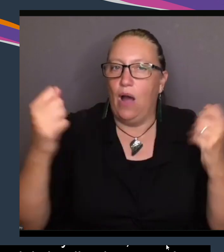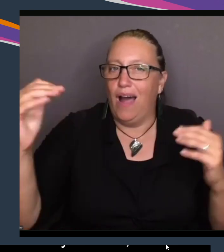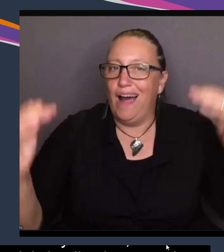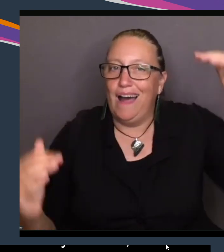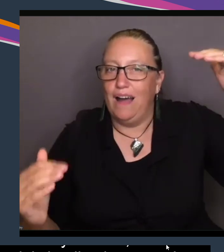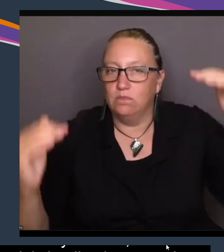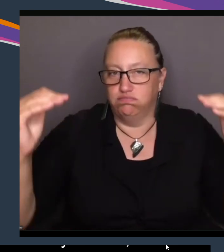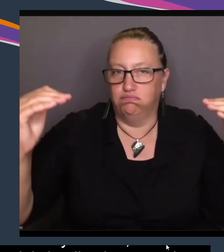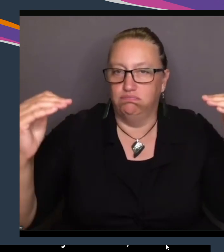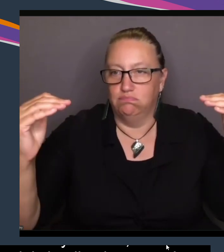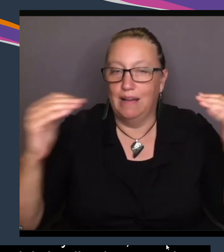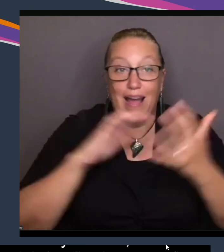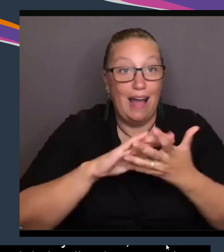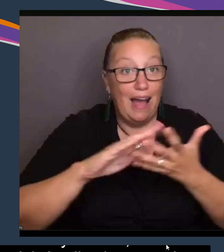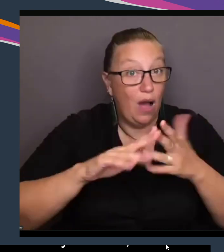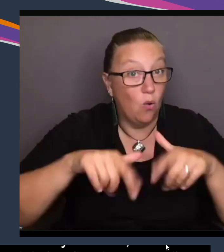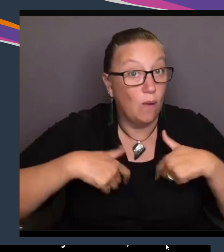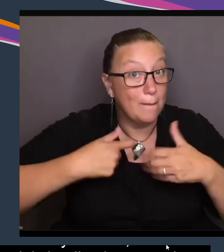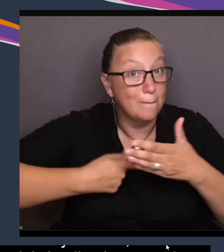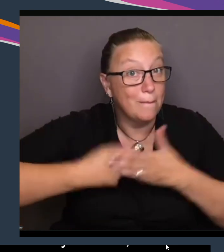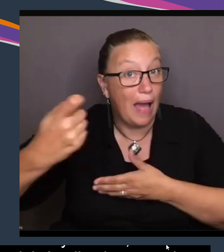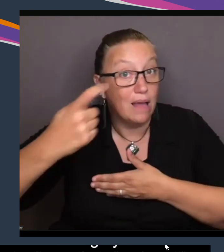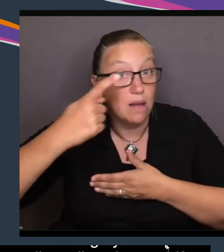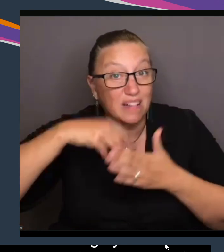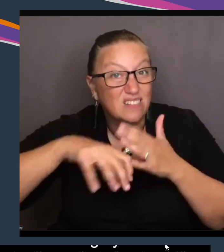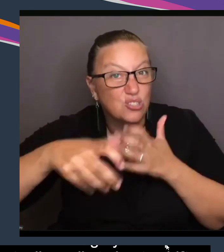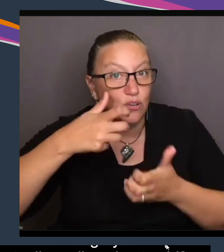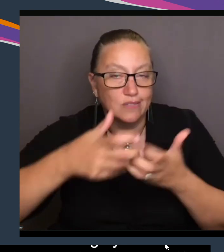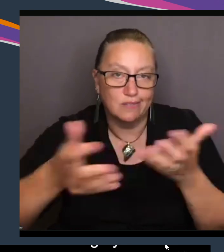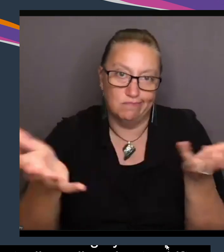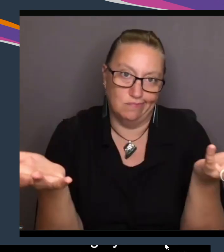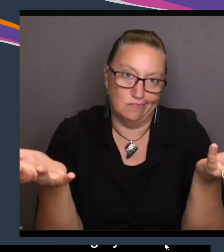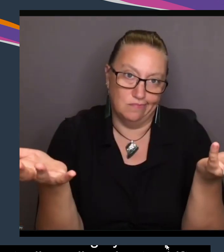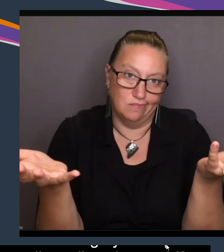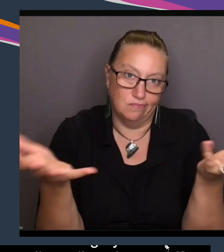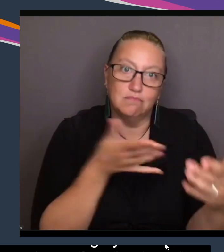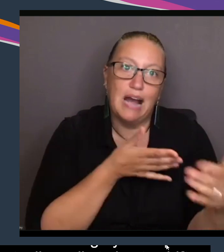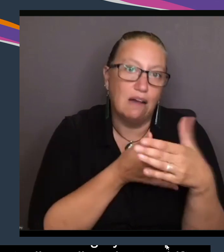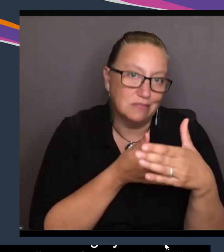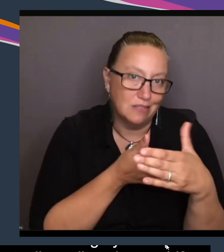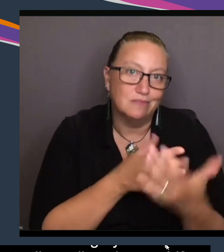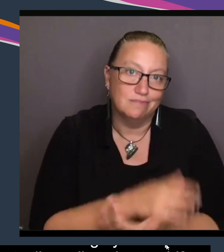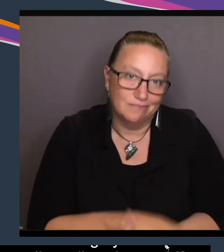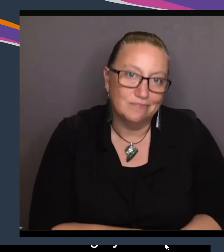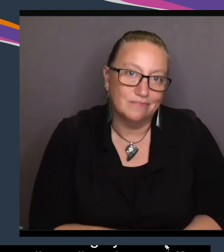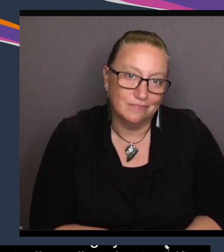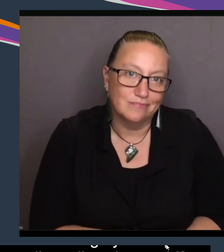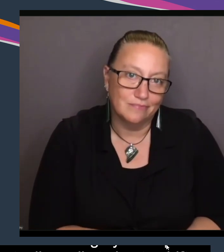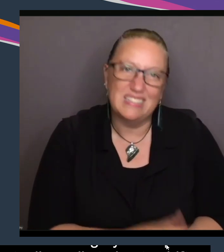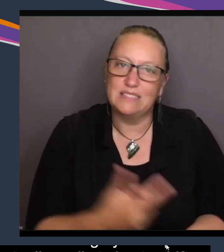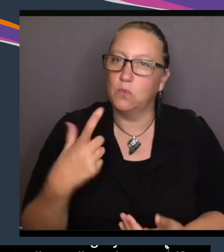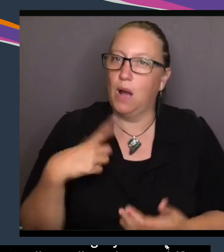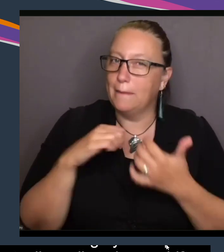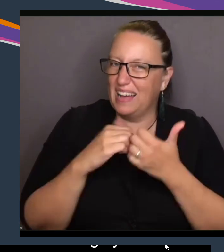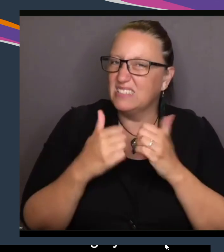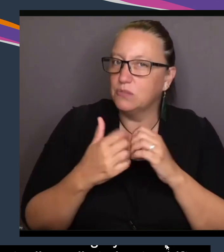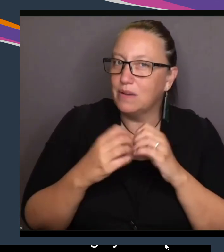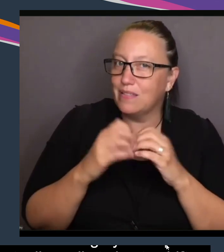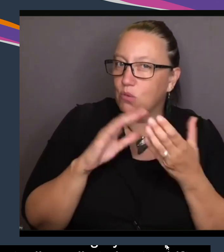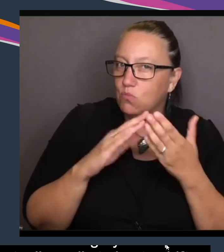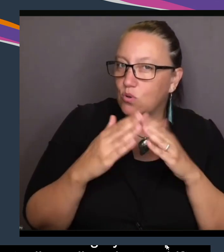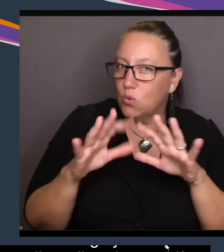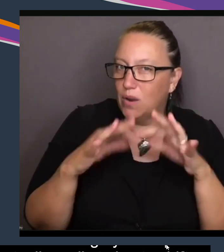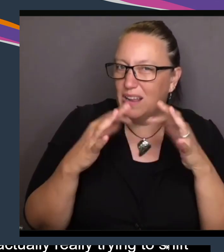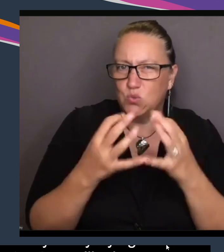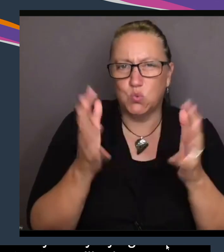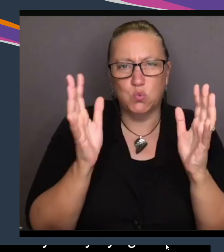how we pay people at universities, is another barrier. And that's why a partnership with a community organisation is fantastic,